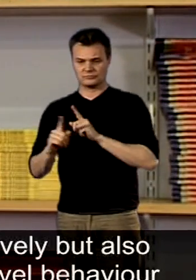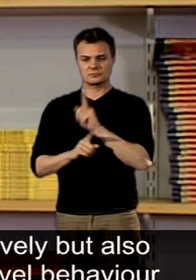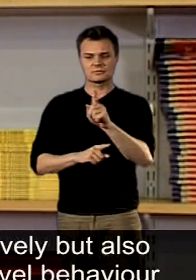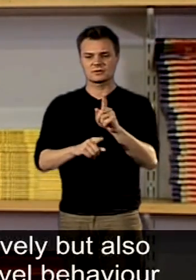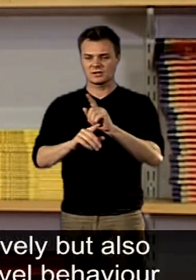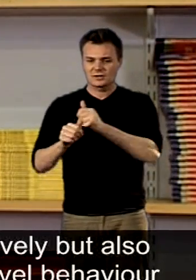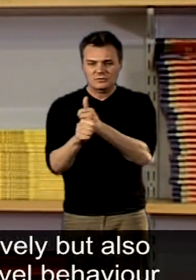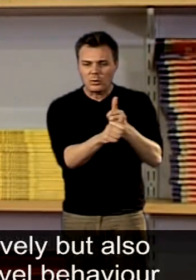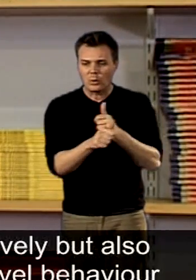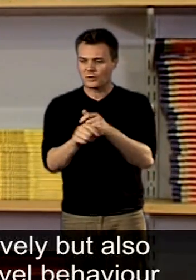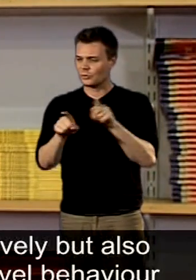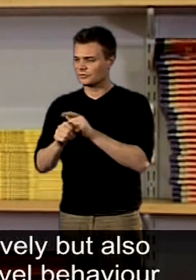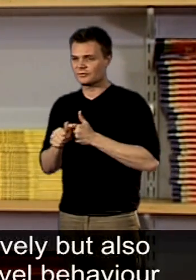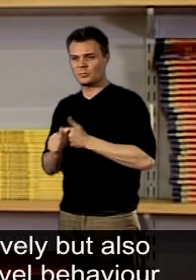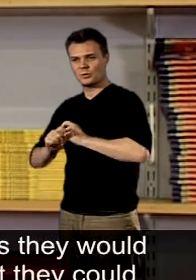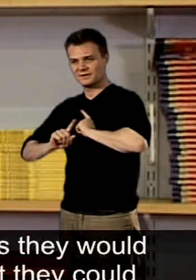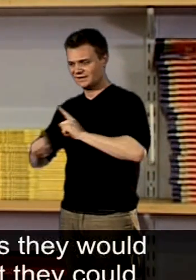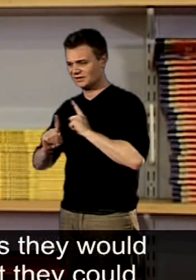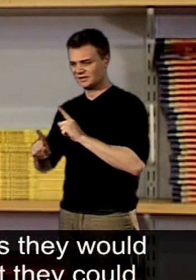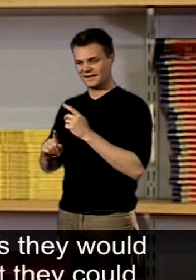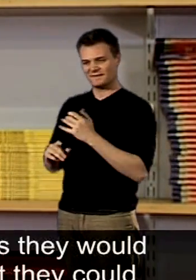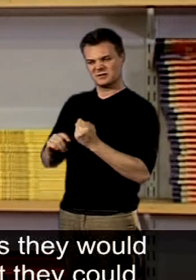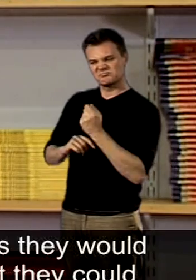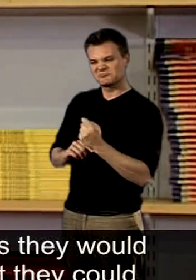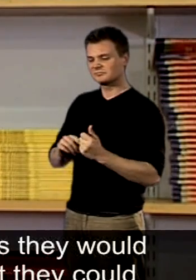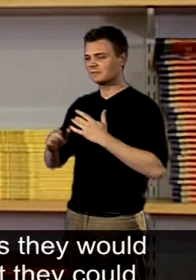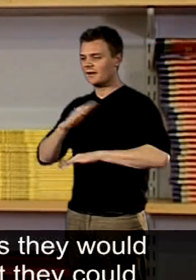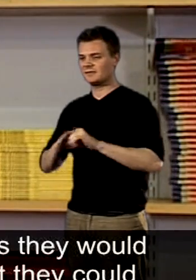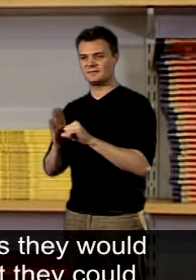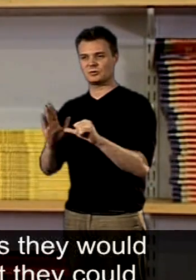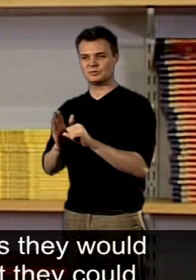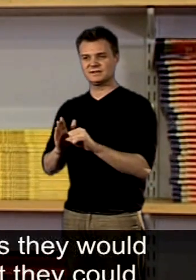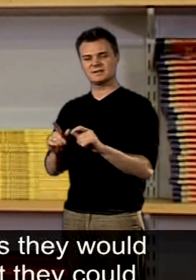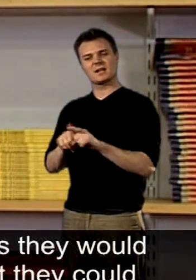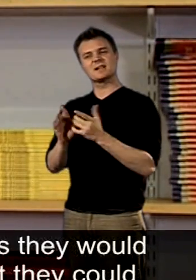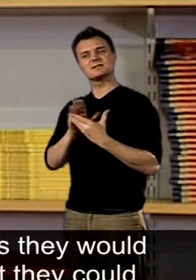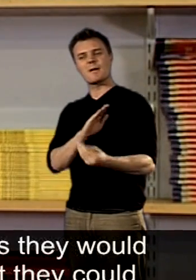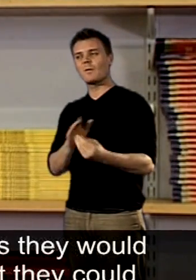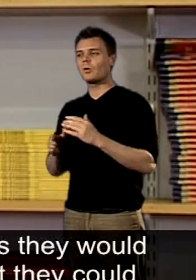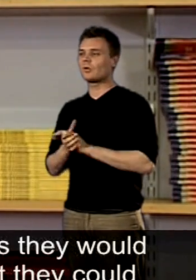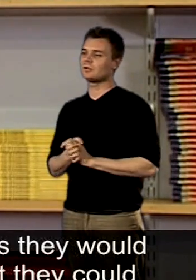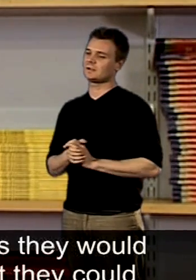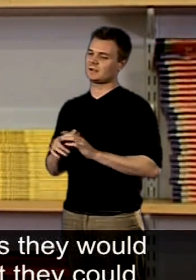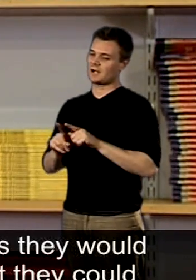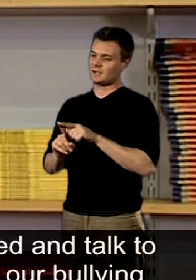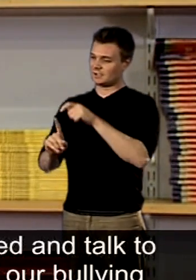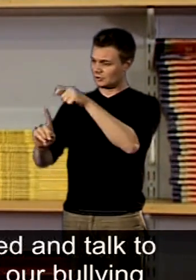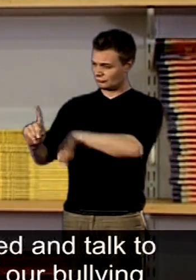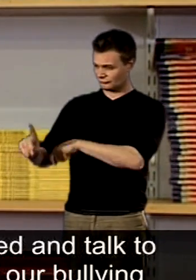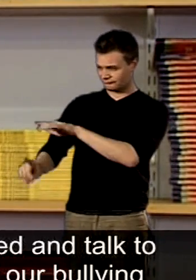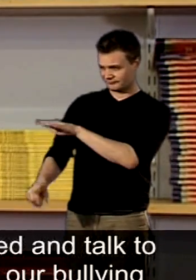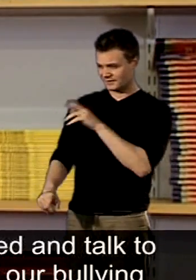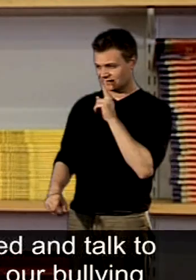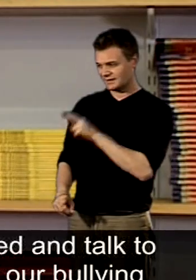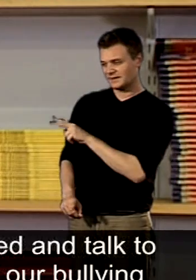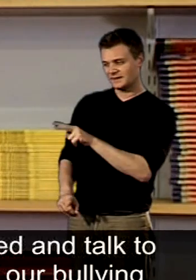supporting our teachers with low-level behaviour difficulties. And so the sorts of things they would do would be to pick up children that they could see,